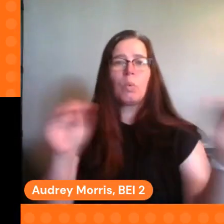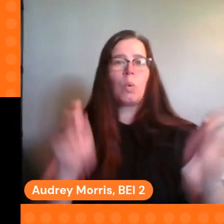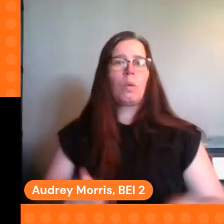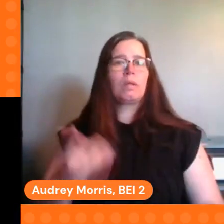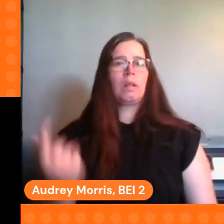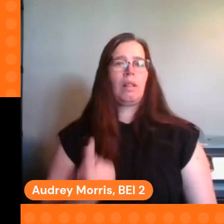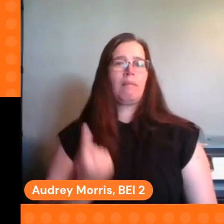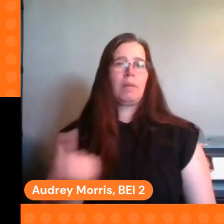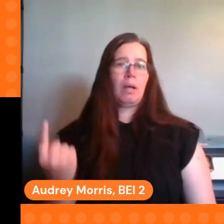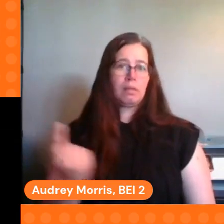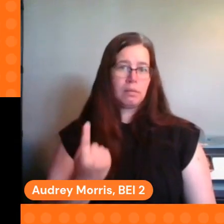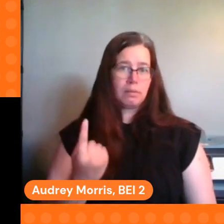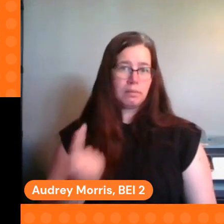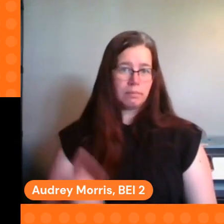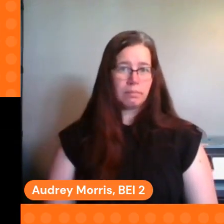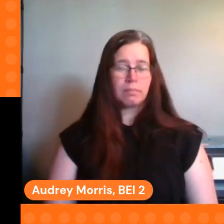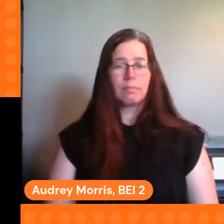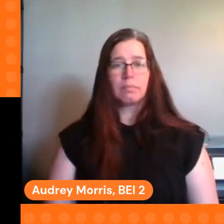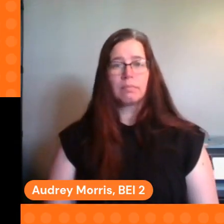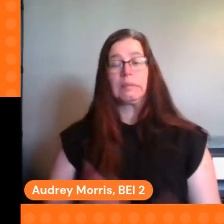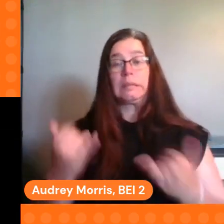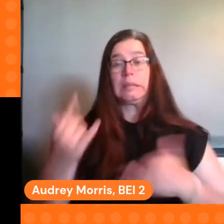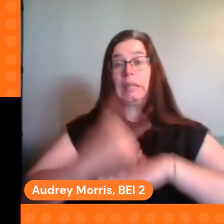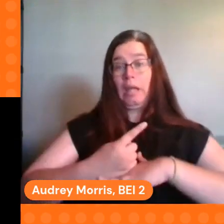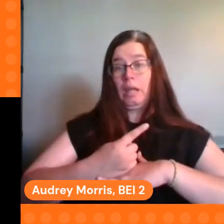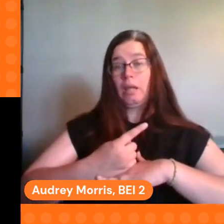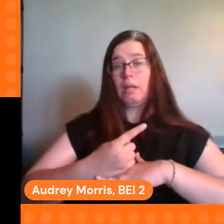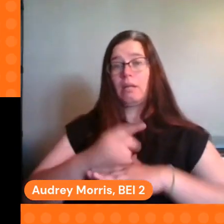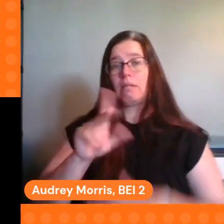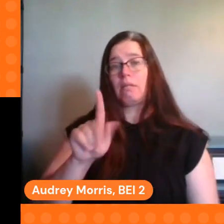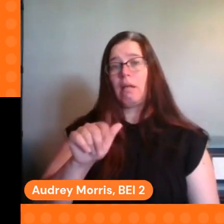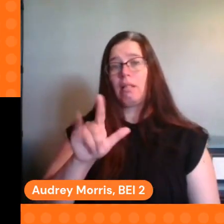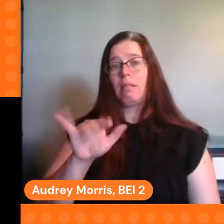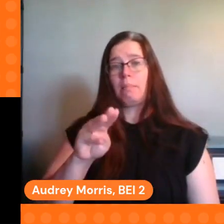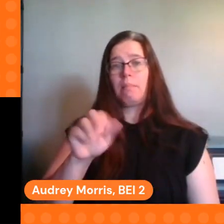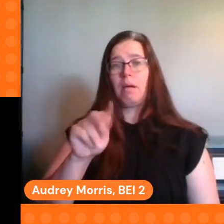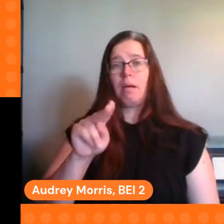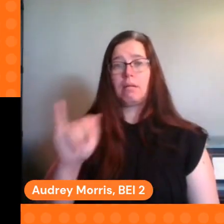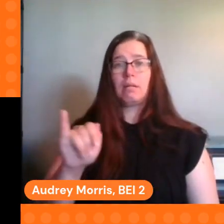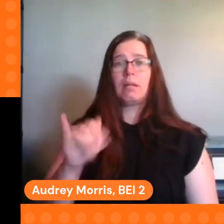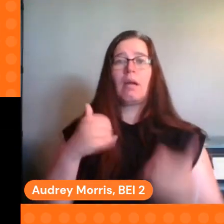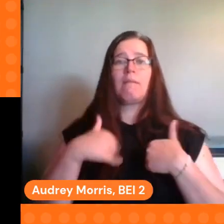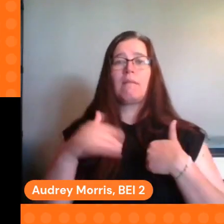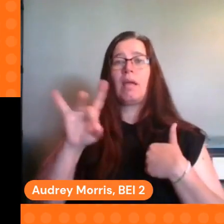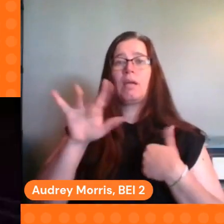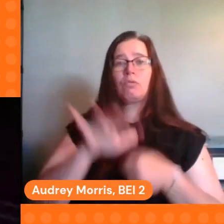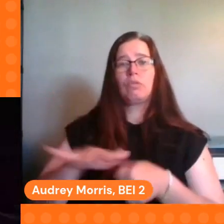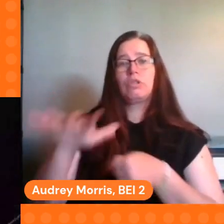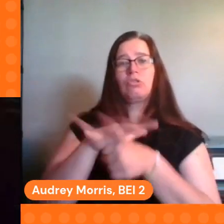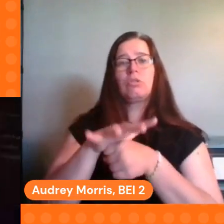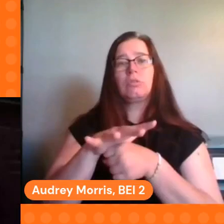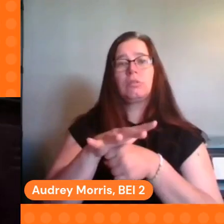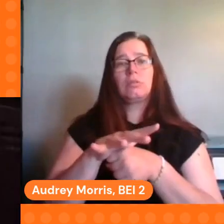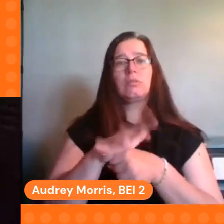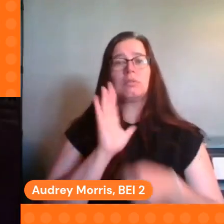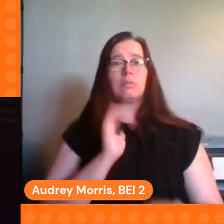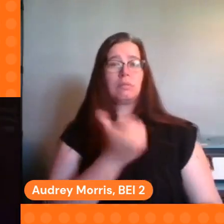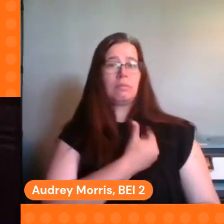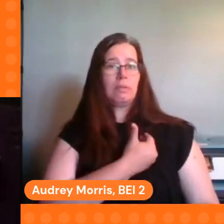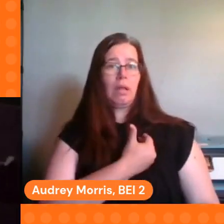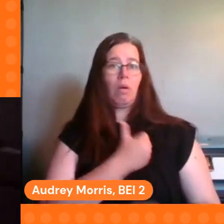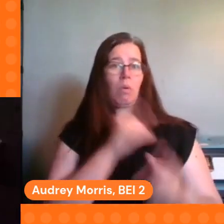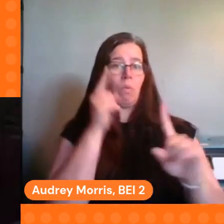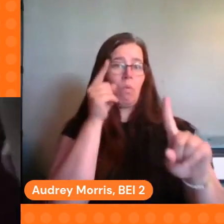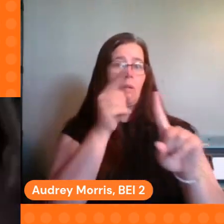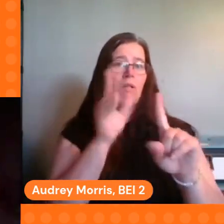behind. Today, Kalimani is scaling across 8 regions in Tanzania. Our goal? To reach over